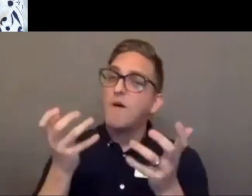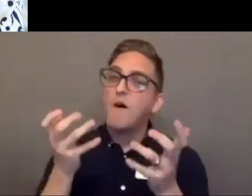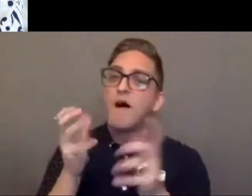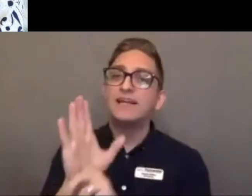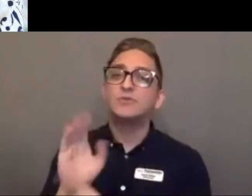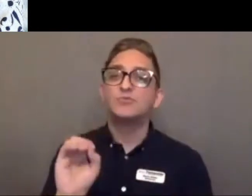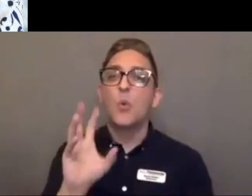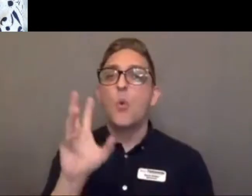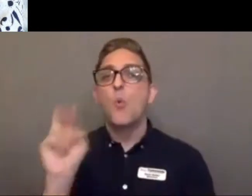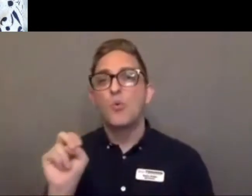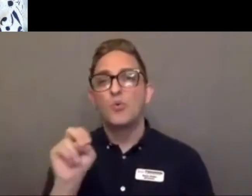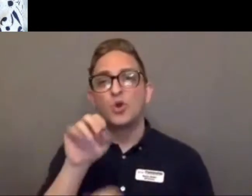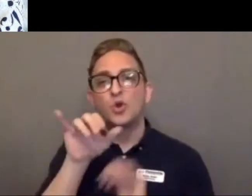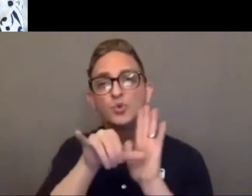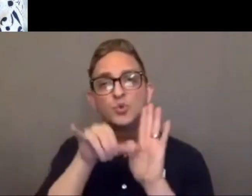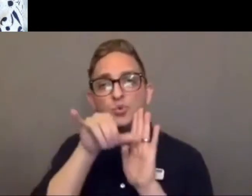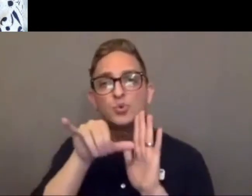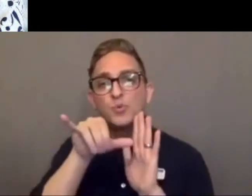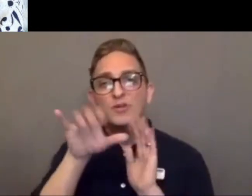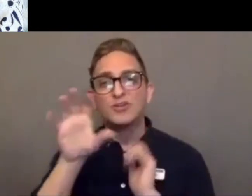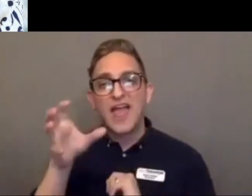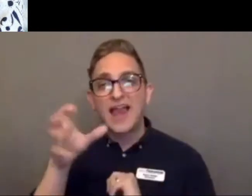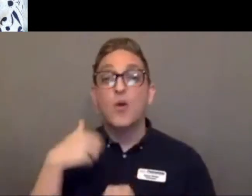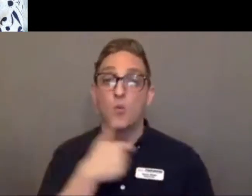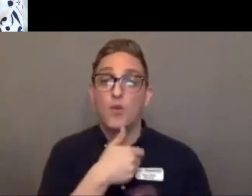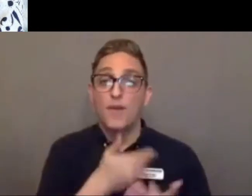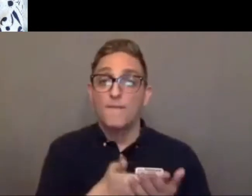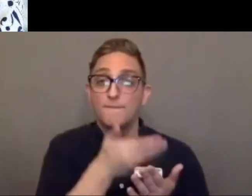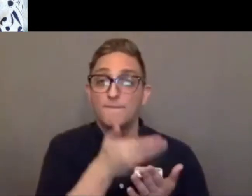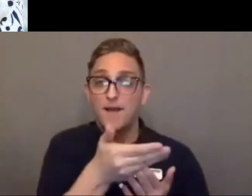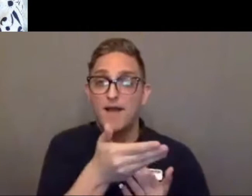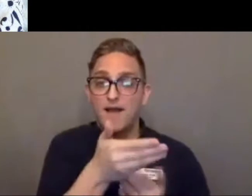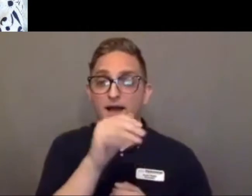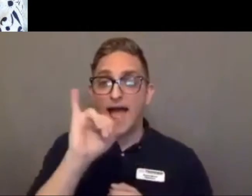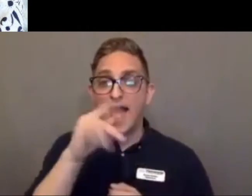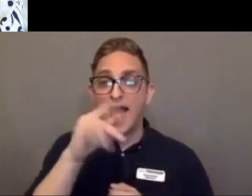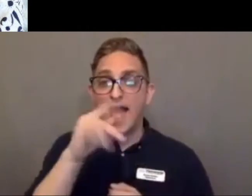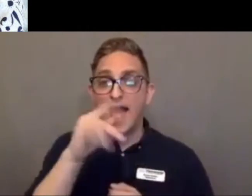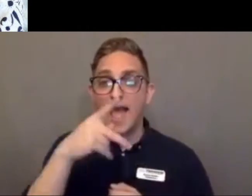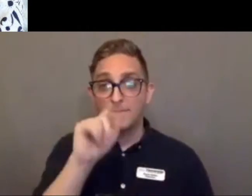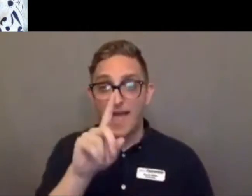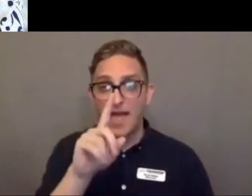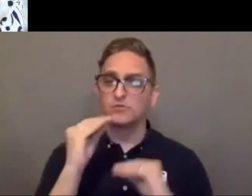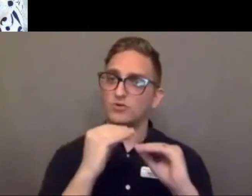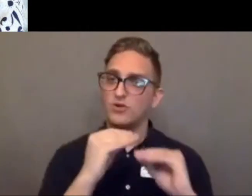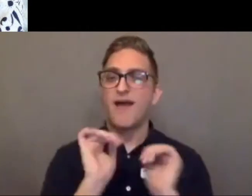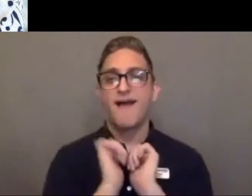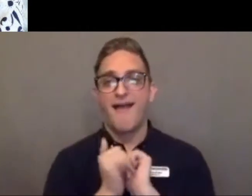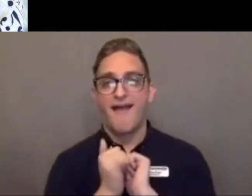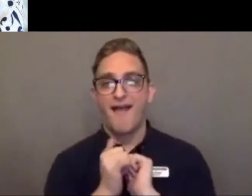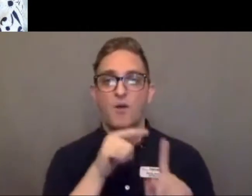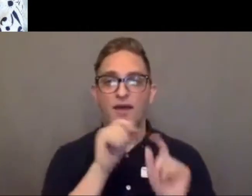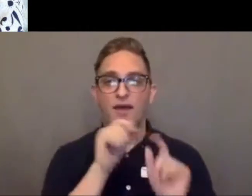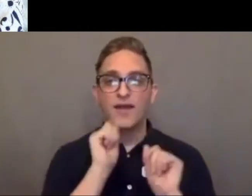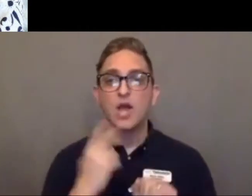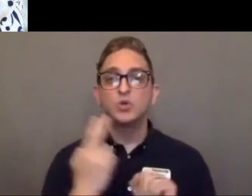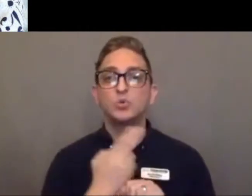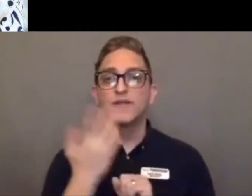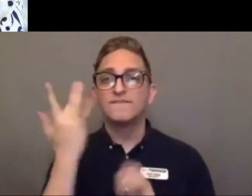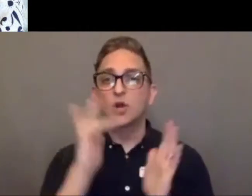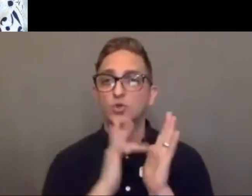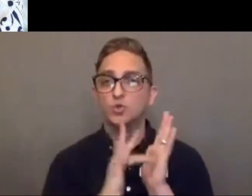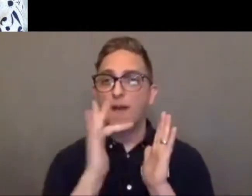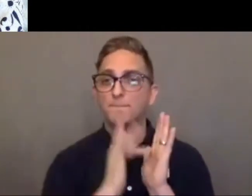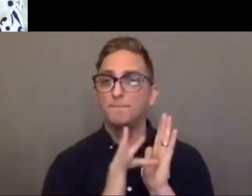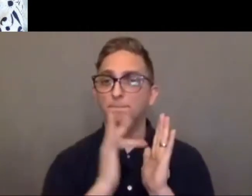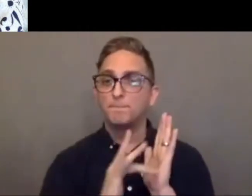wanted he wanted his own YouTube channel. We got him an iPad and taught him all the ways a person who is blind can